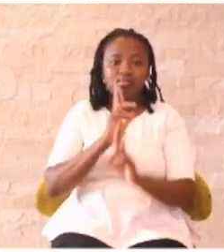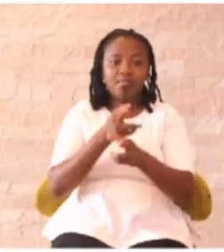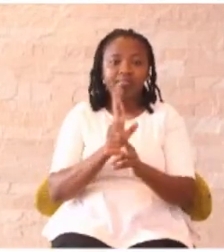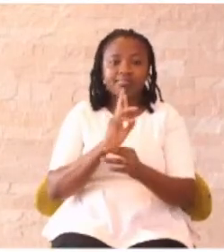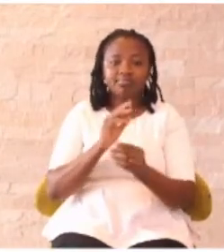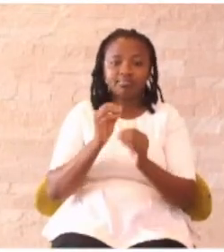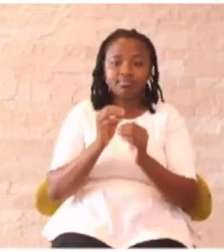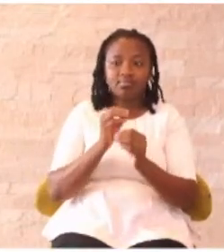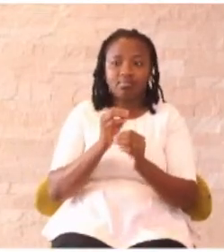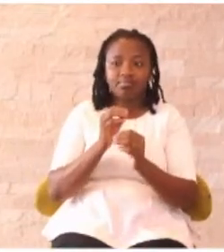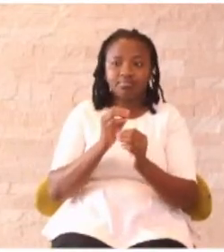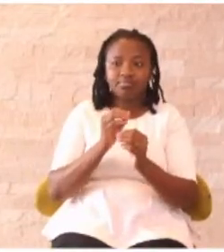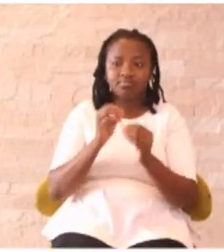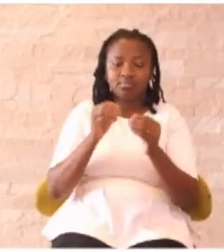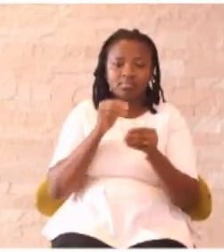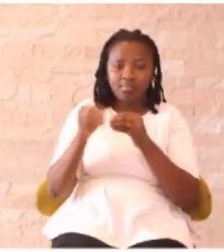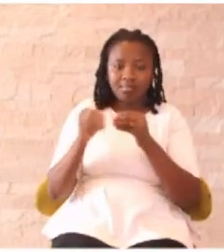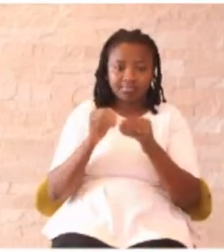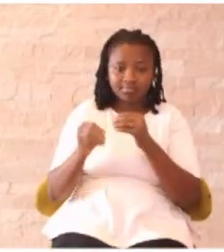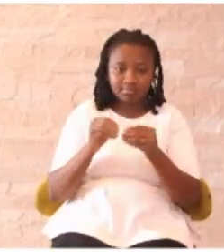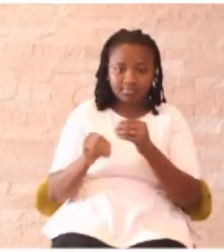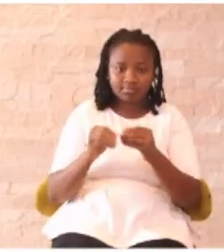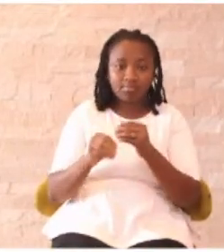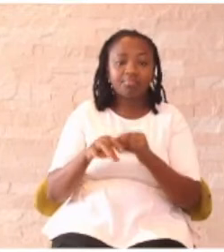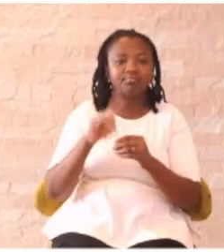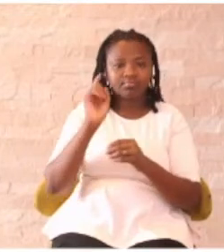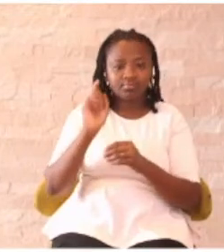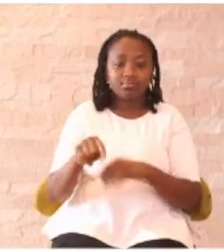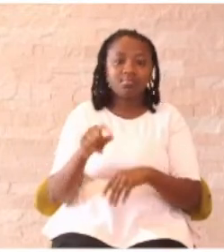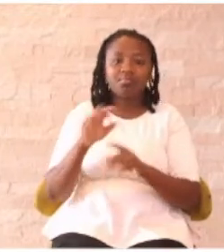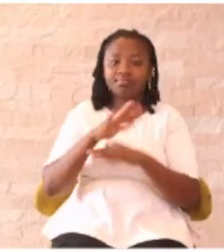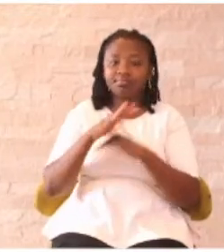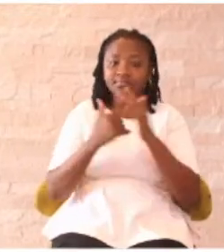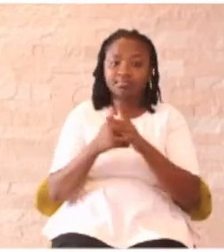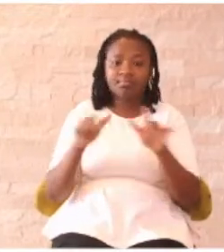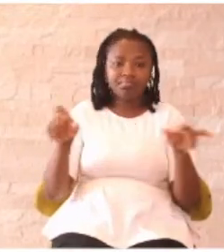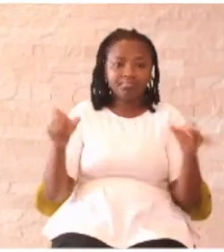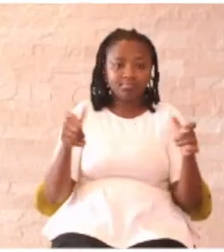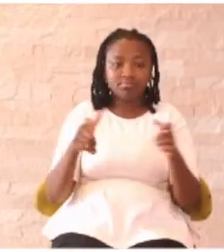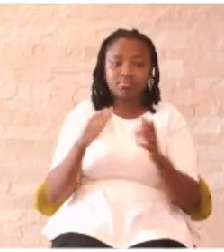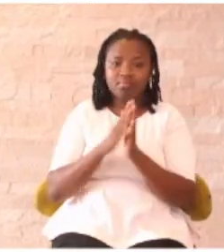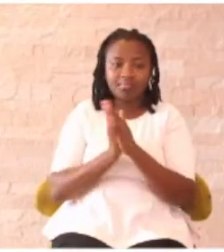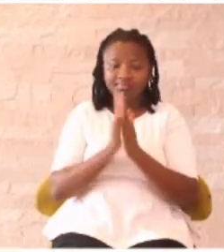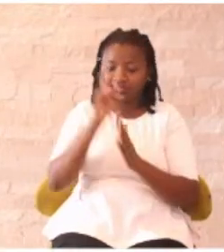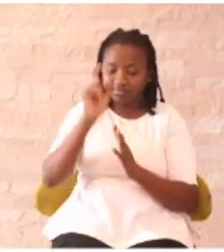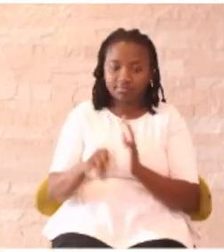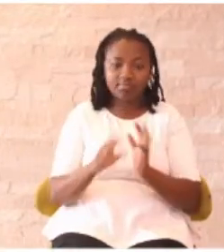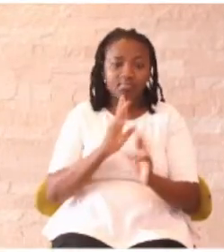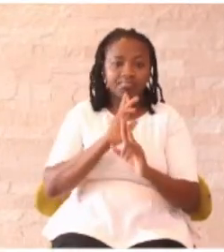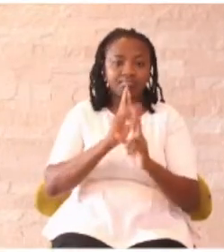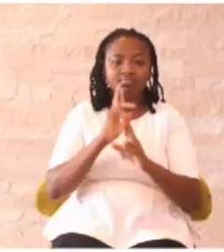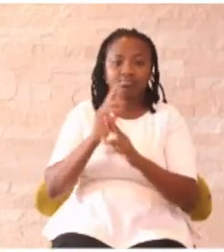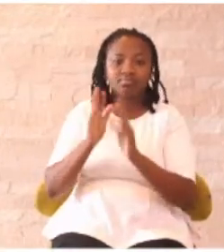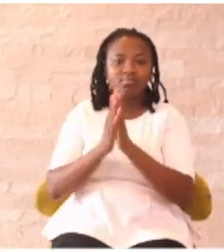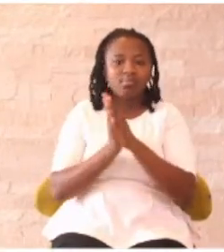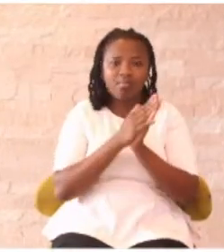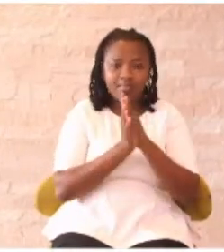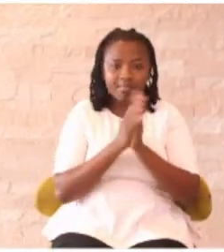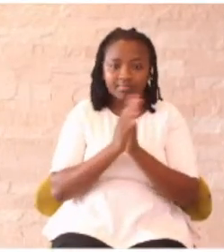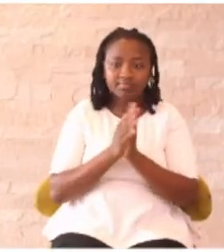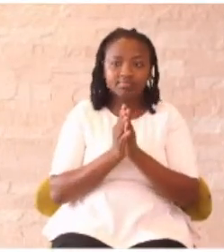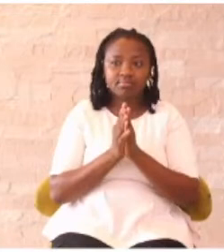made mandatory for all medias in Ethiopia to have